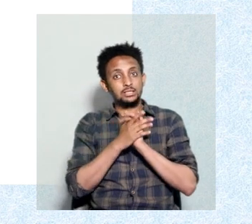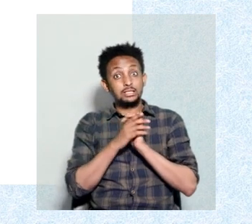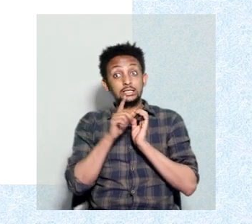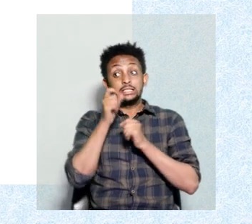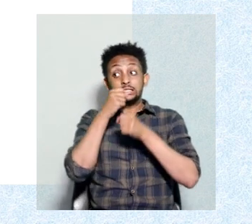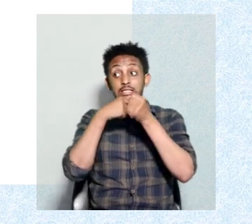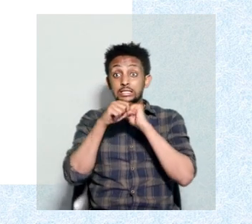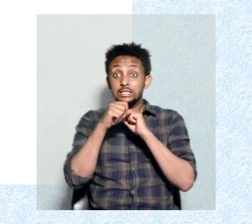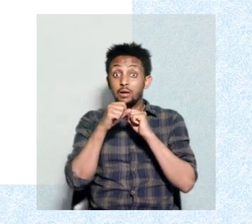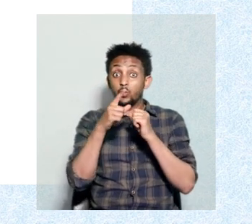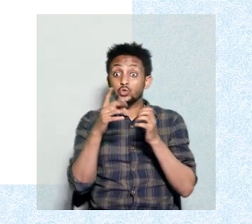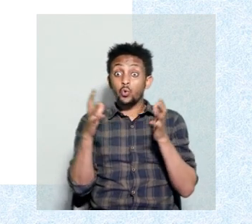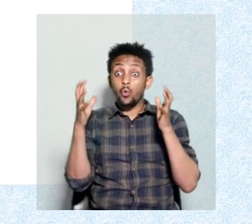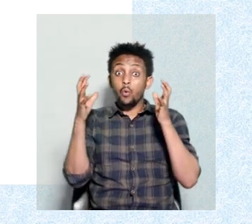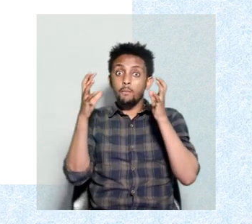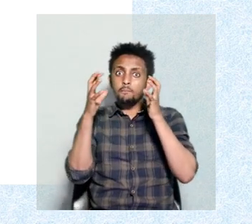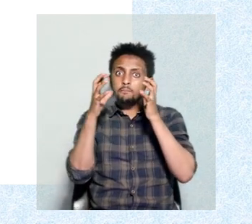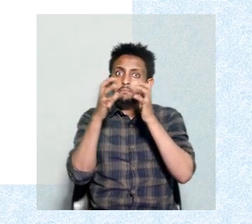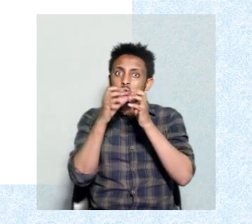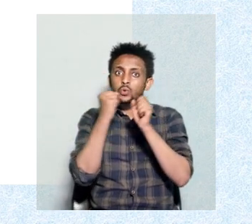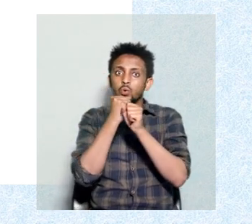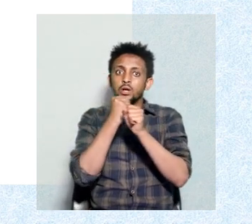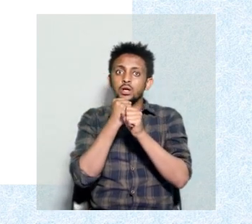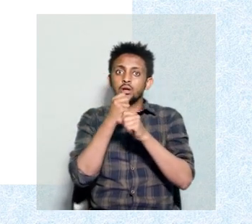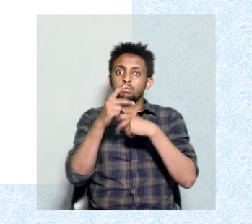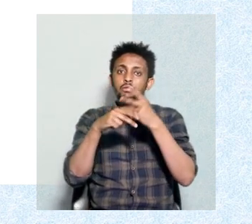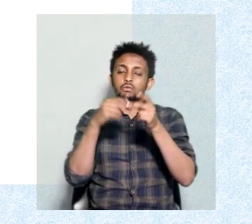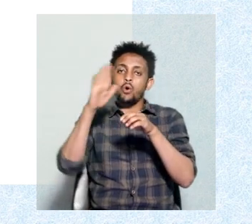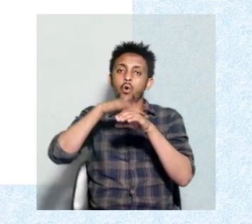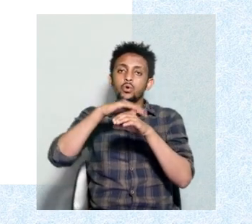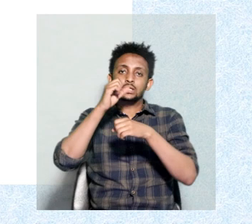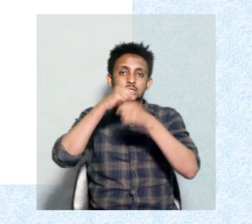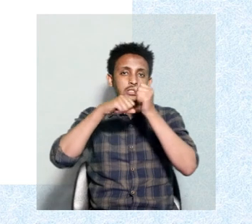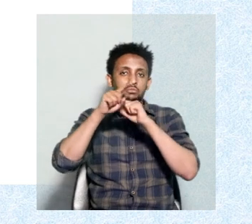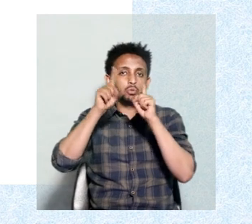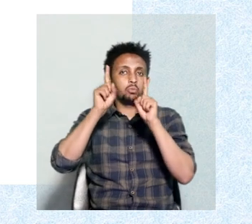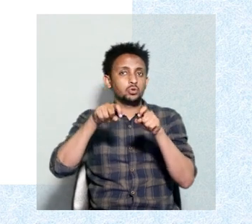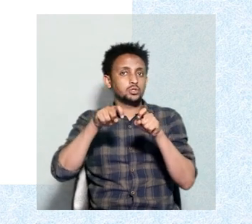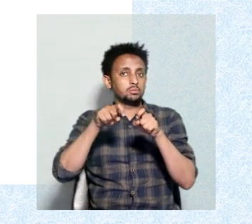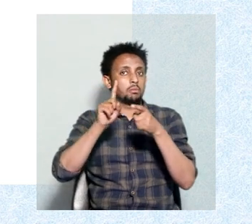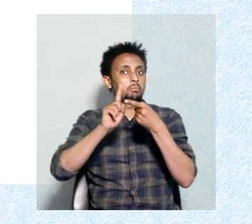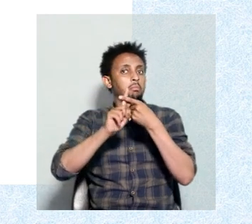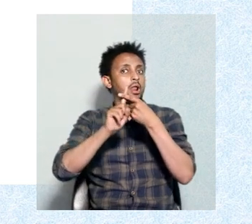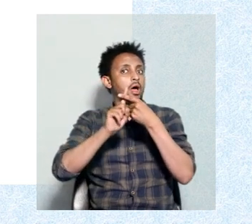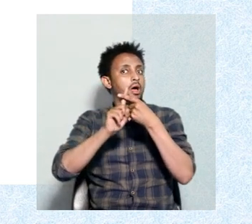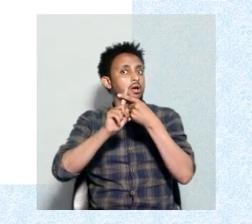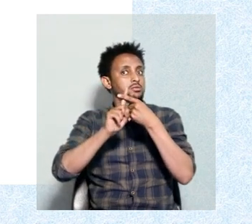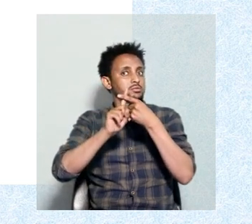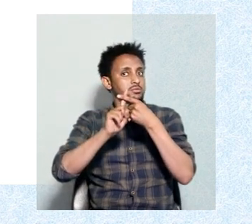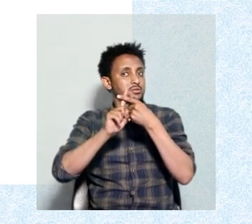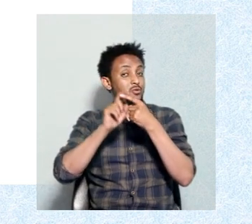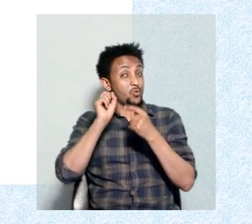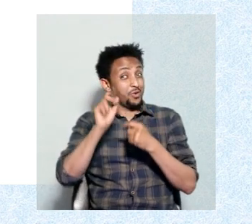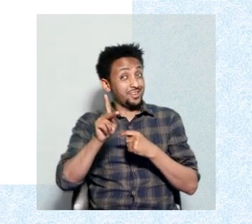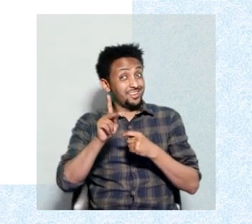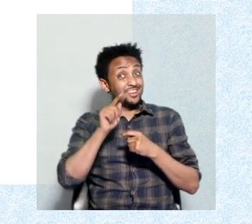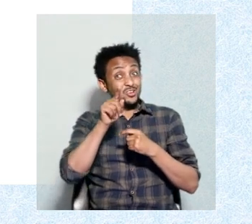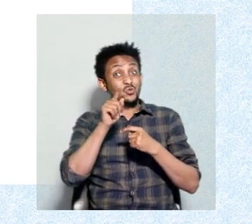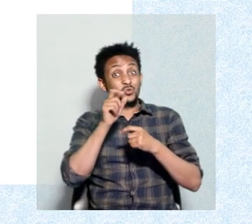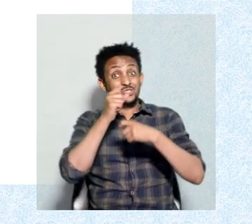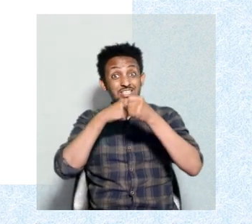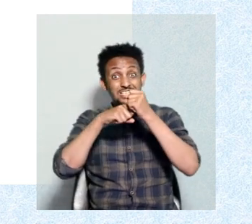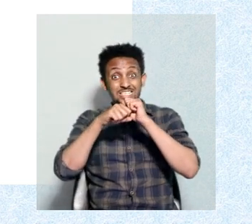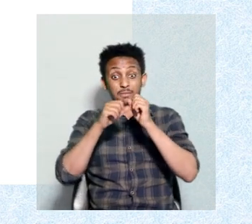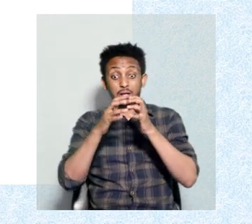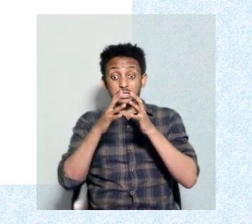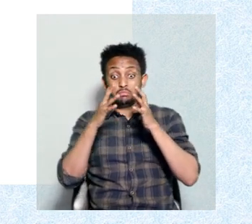If the system was compressing, or work is performed on the system, it's possible to use a plus sign. Okay, so in this case, since